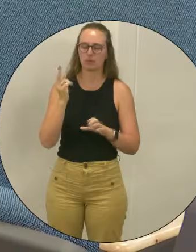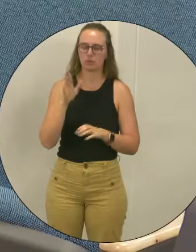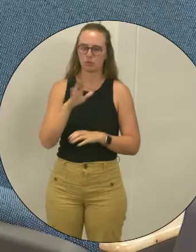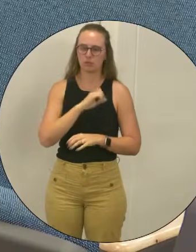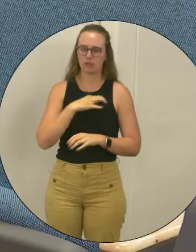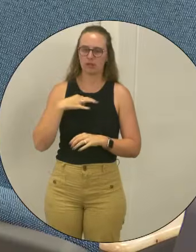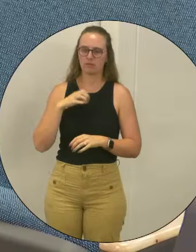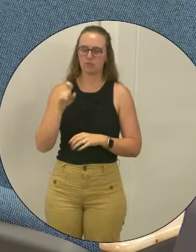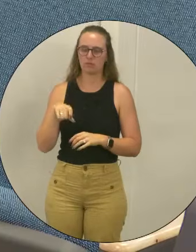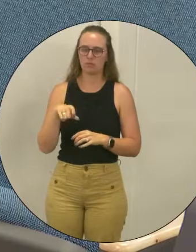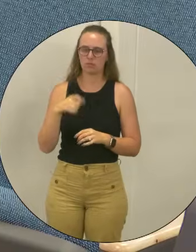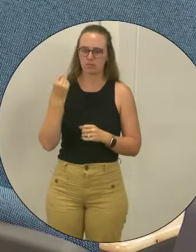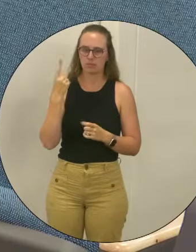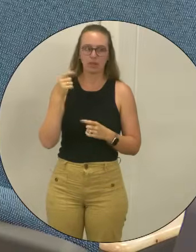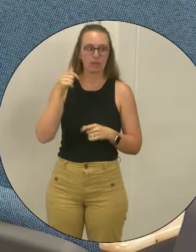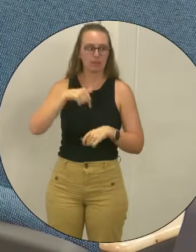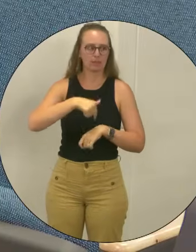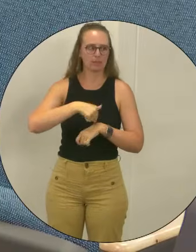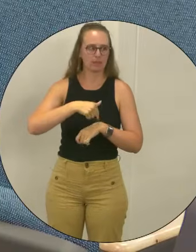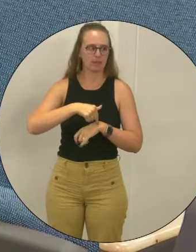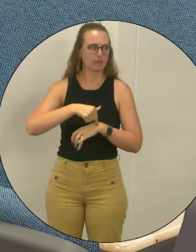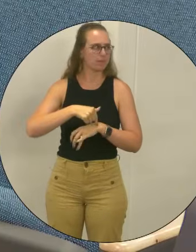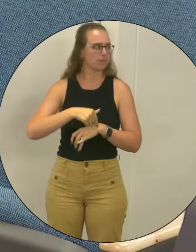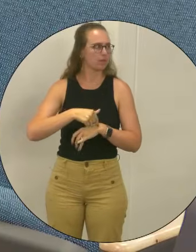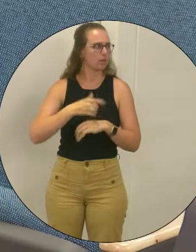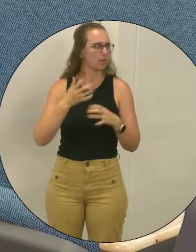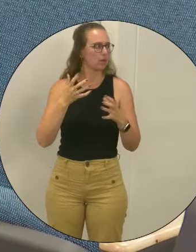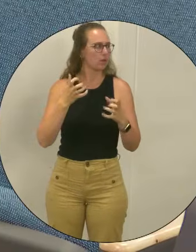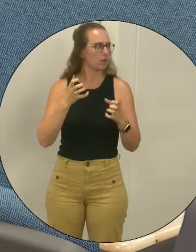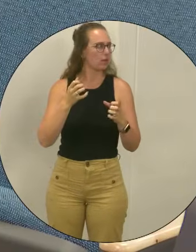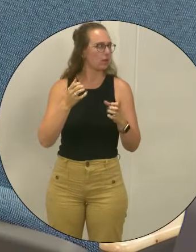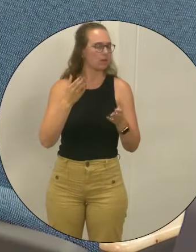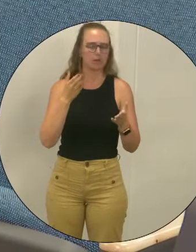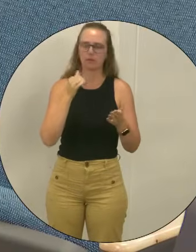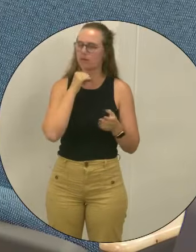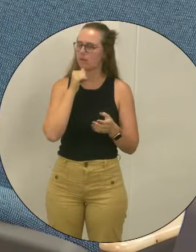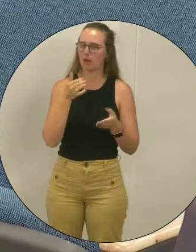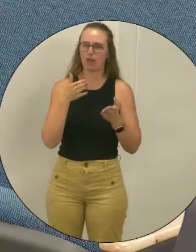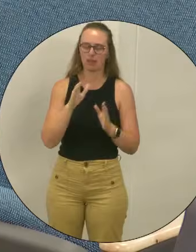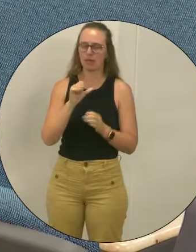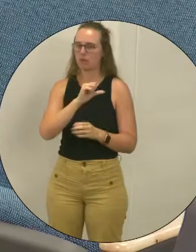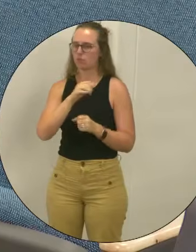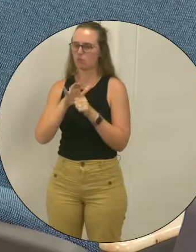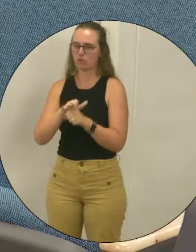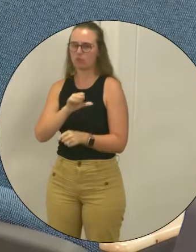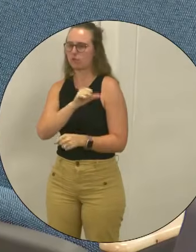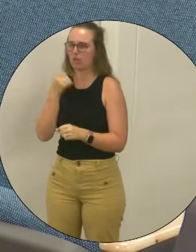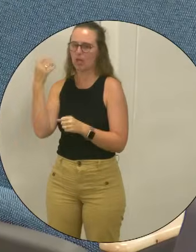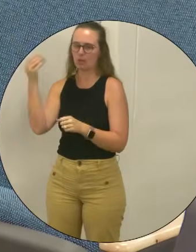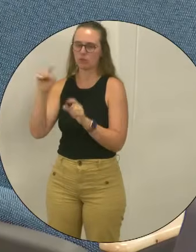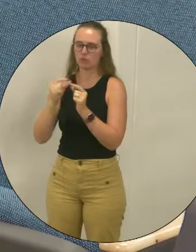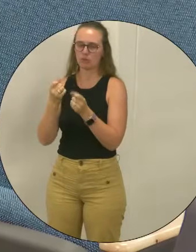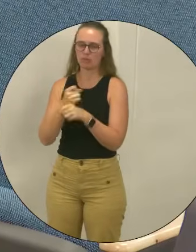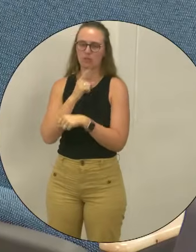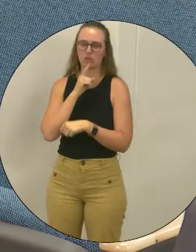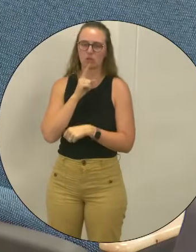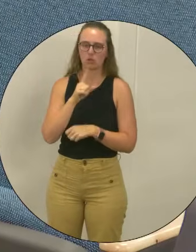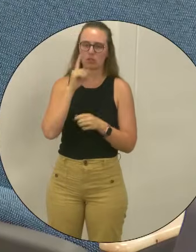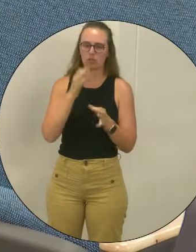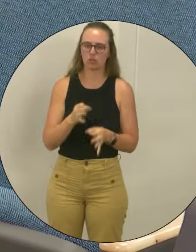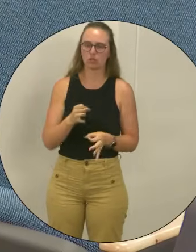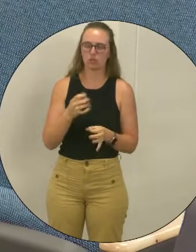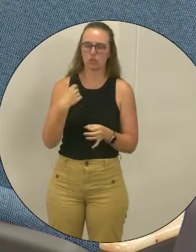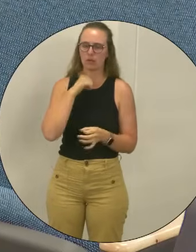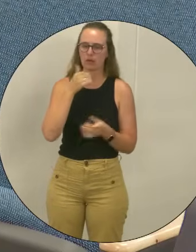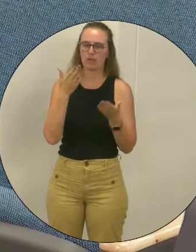makes sense. And this time, let's not let pressure from outside groups make your decisions just once, so we're not